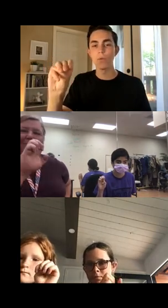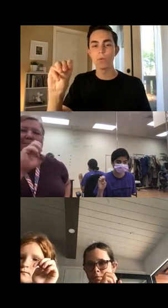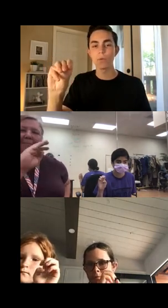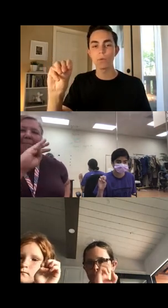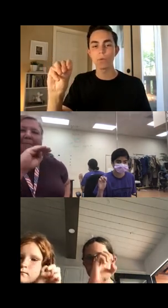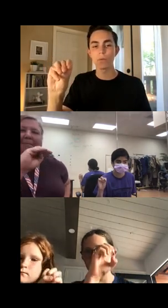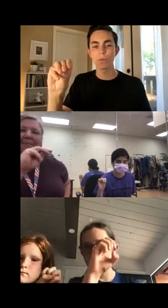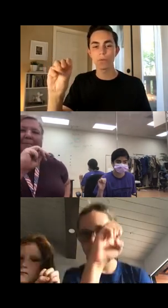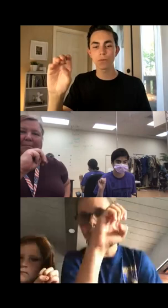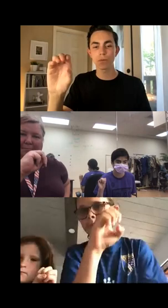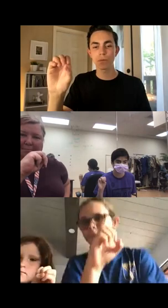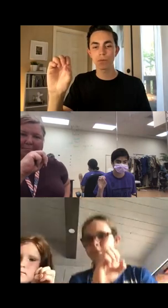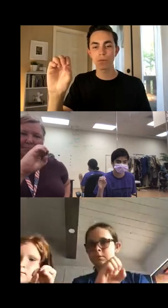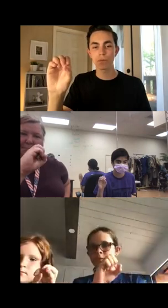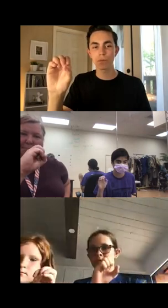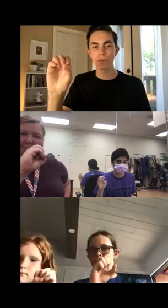Mo.